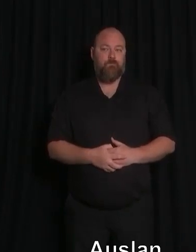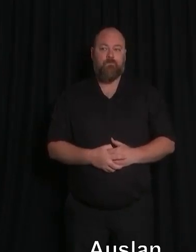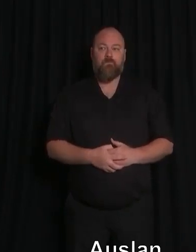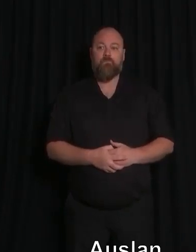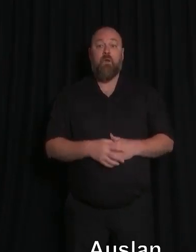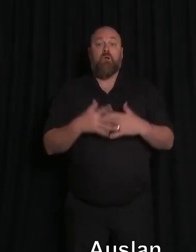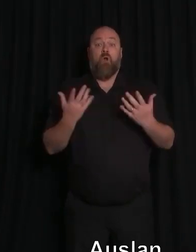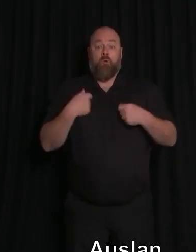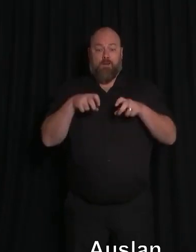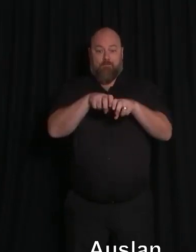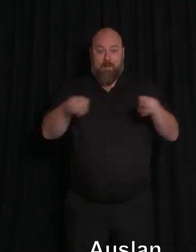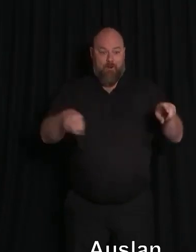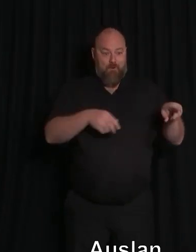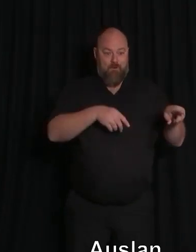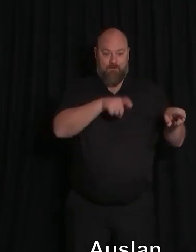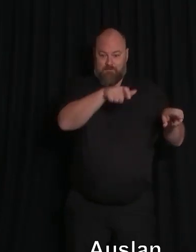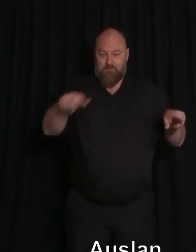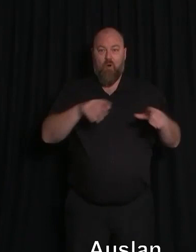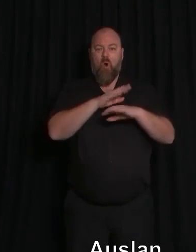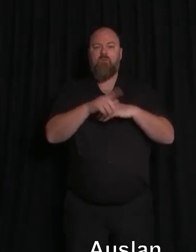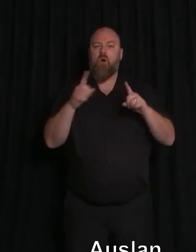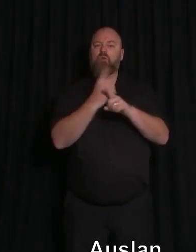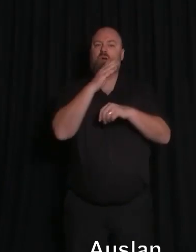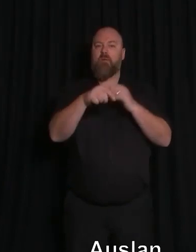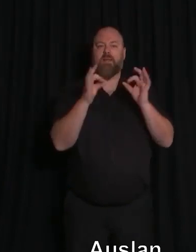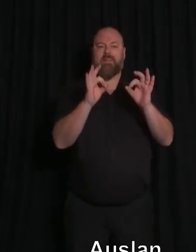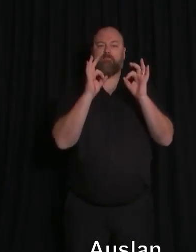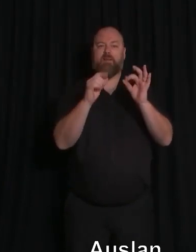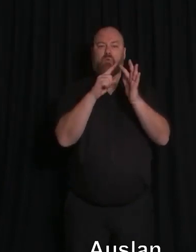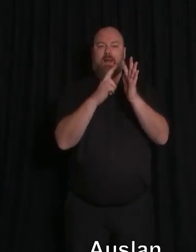A panel on special envoys, very, very weird creatures.